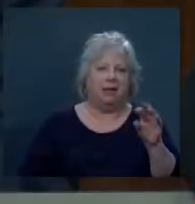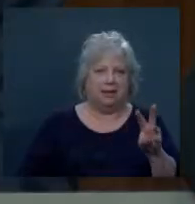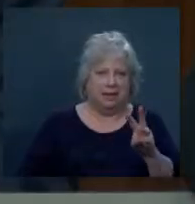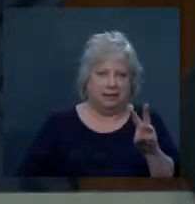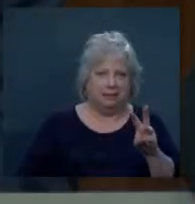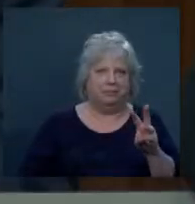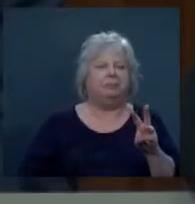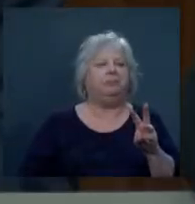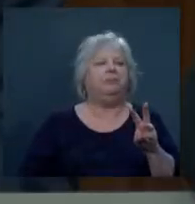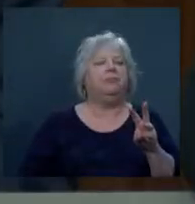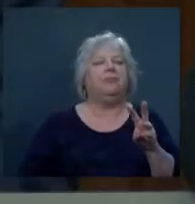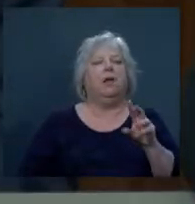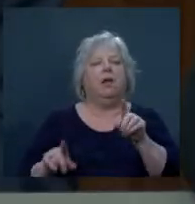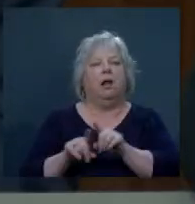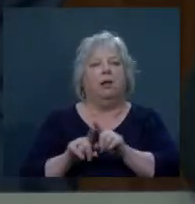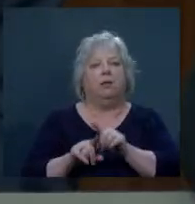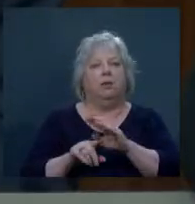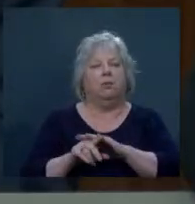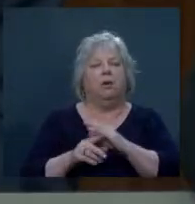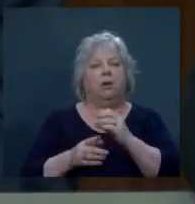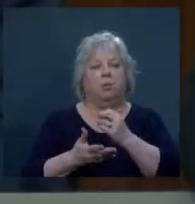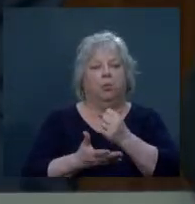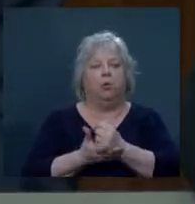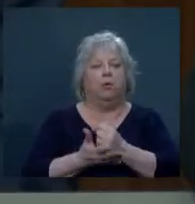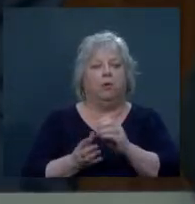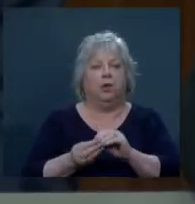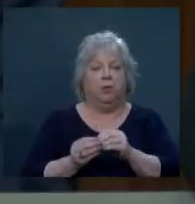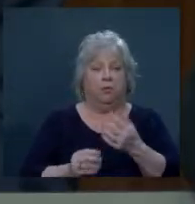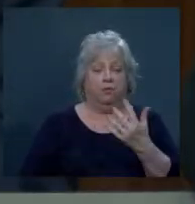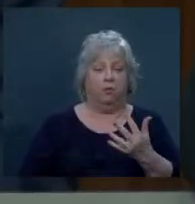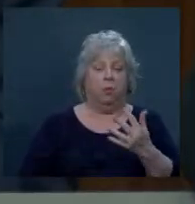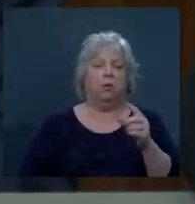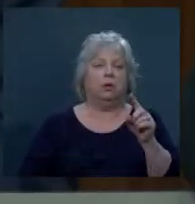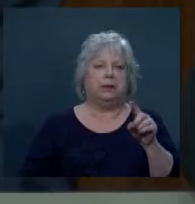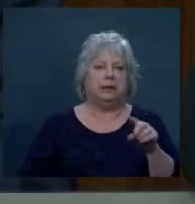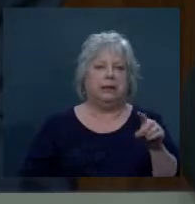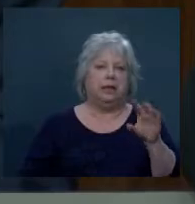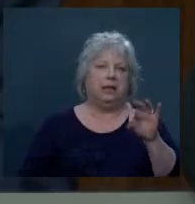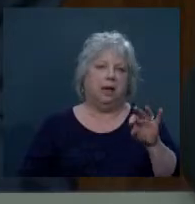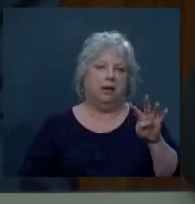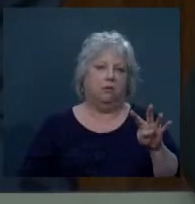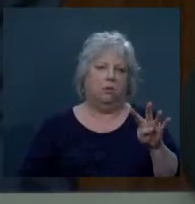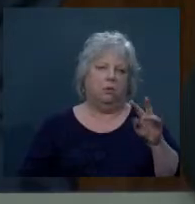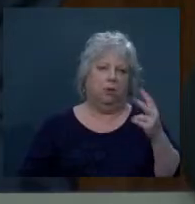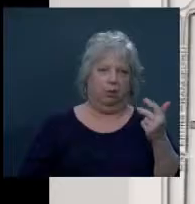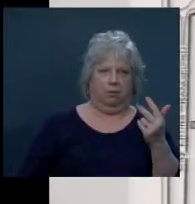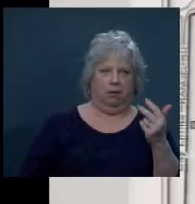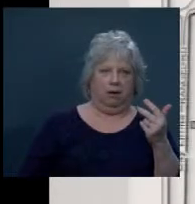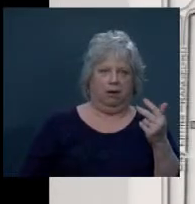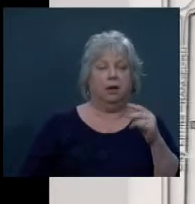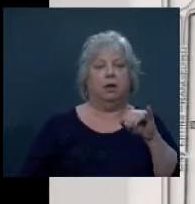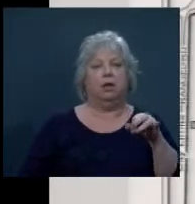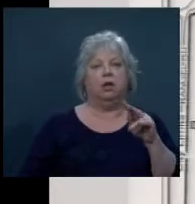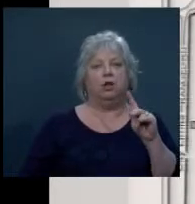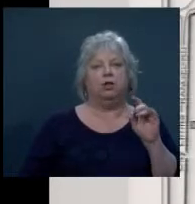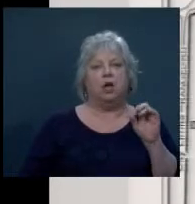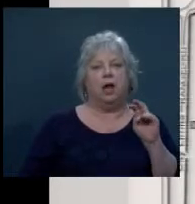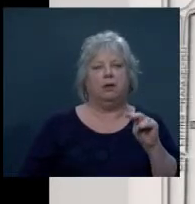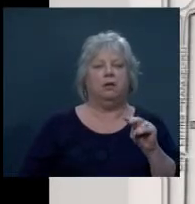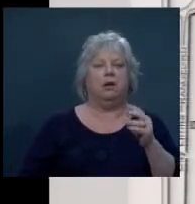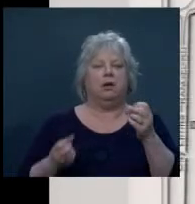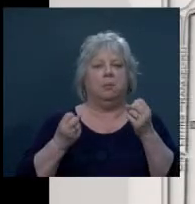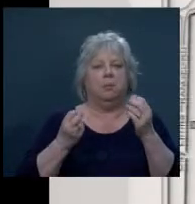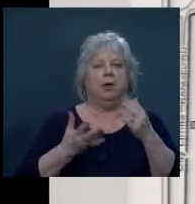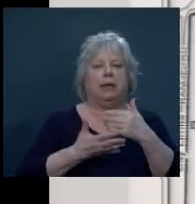report. Also on consent approval, item 4, file Z9413, Jackson